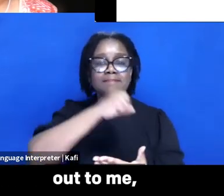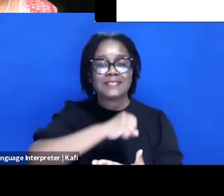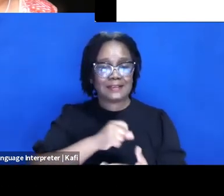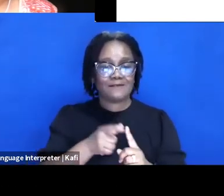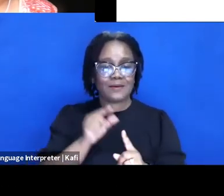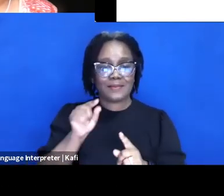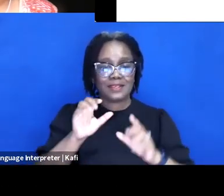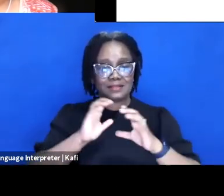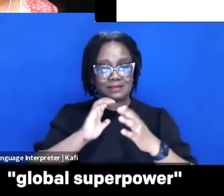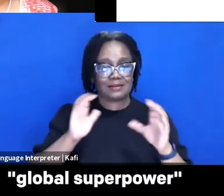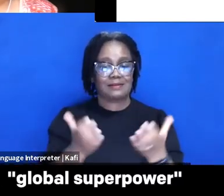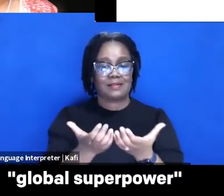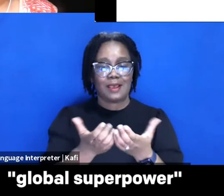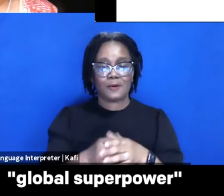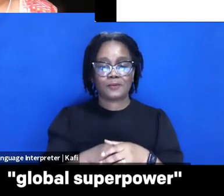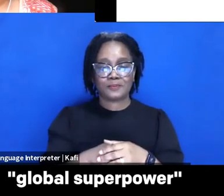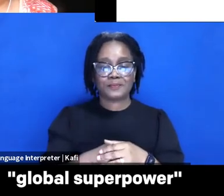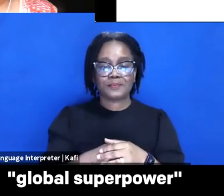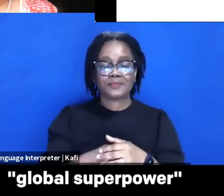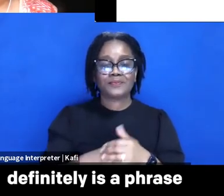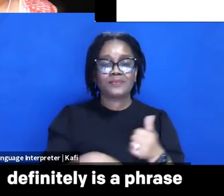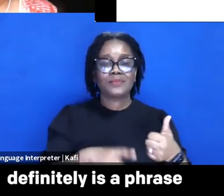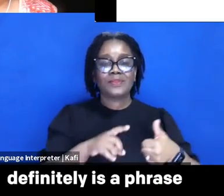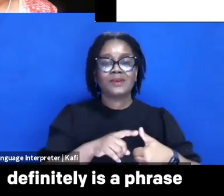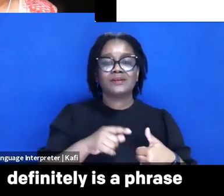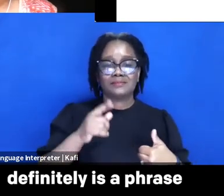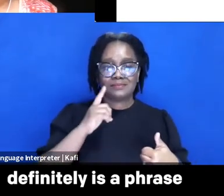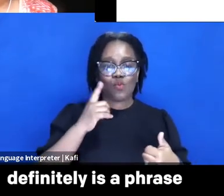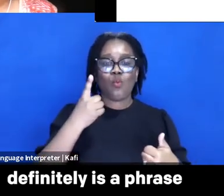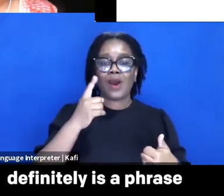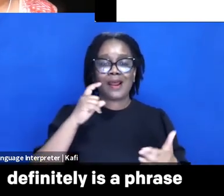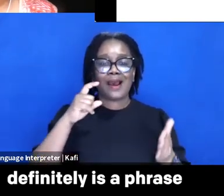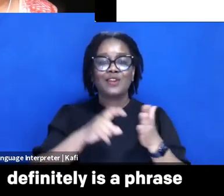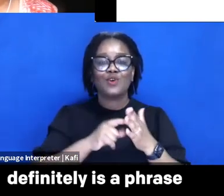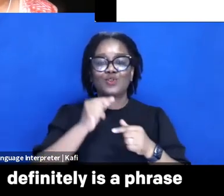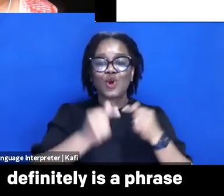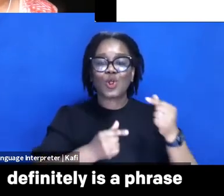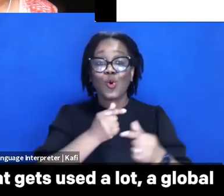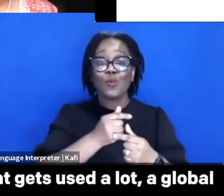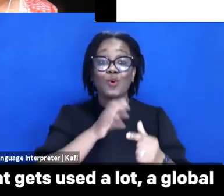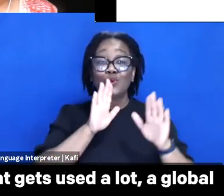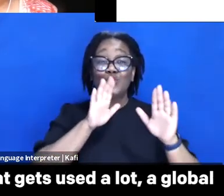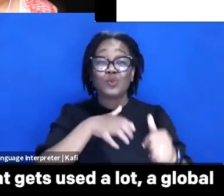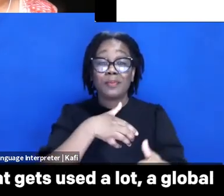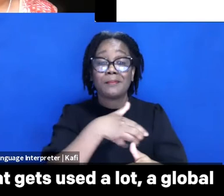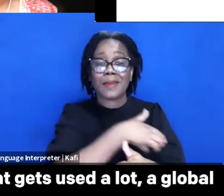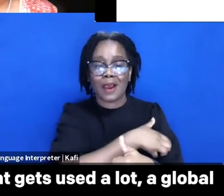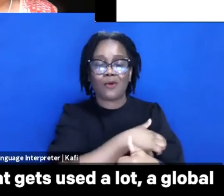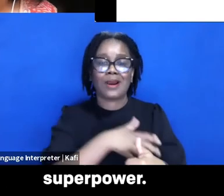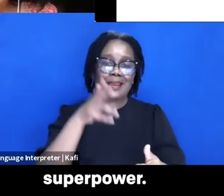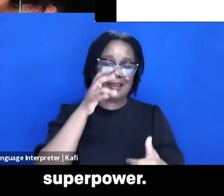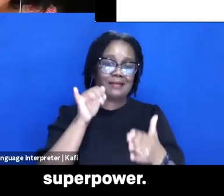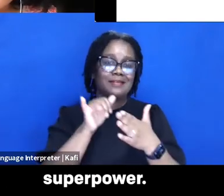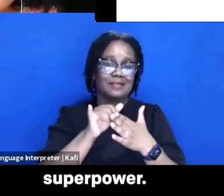me, global superpower definitely is a phrase that gets used a lot, a